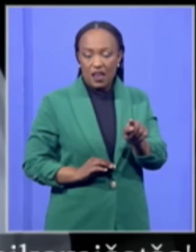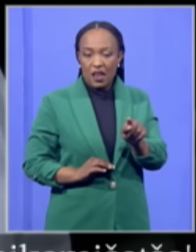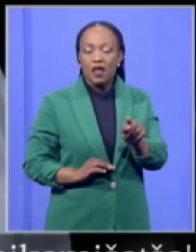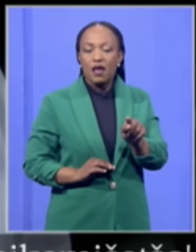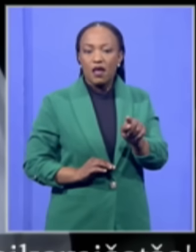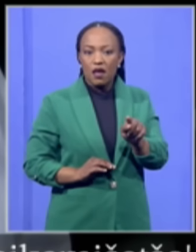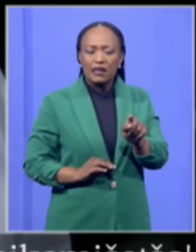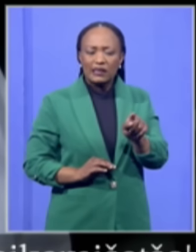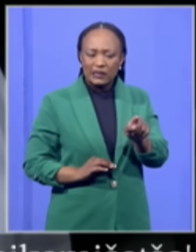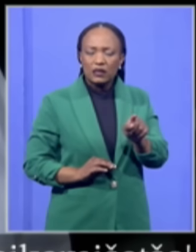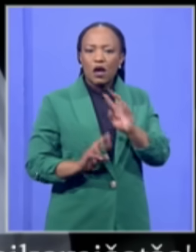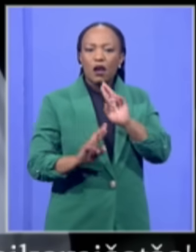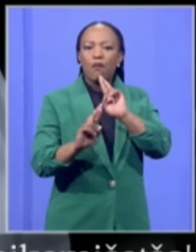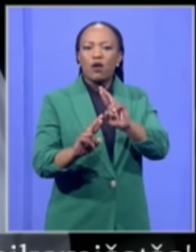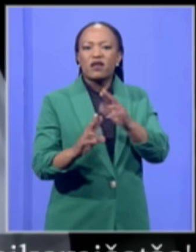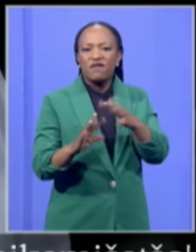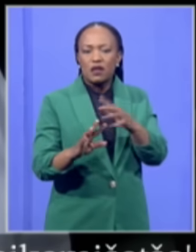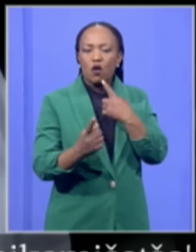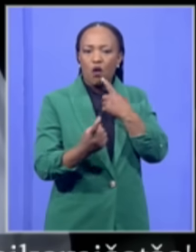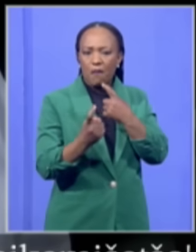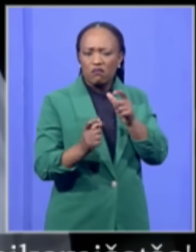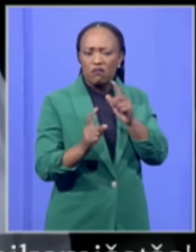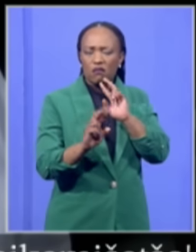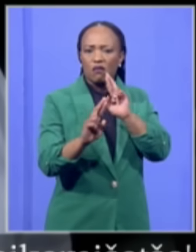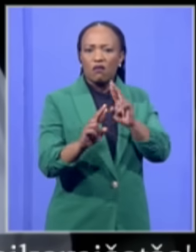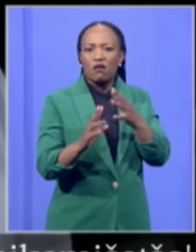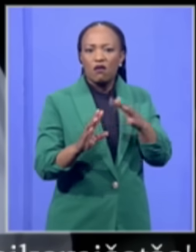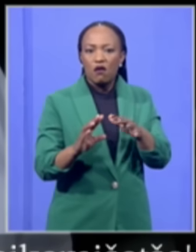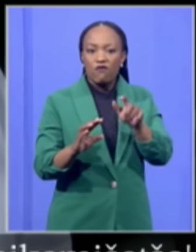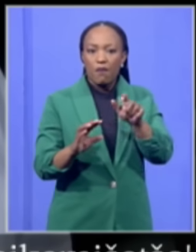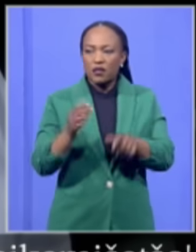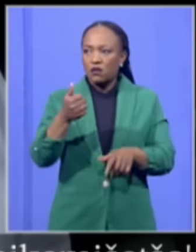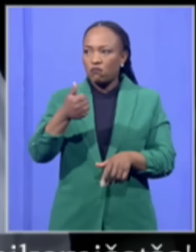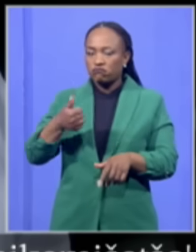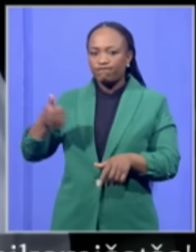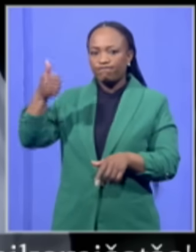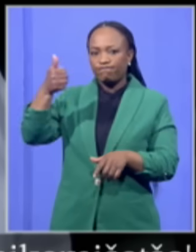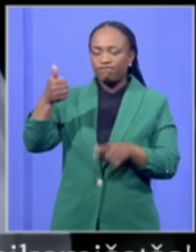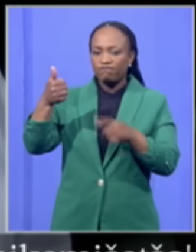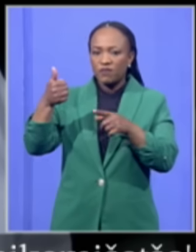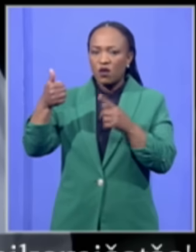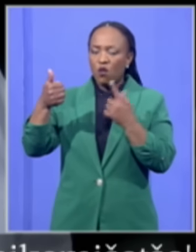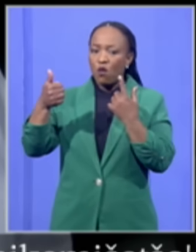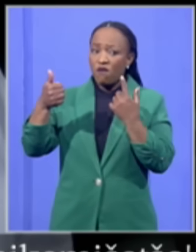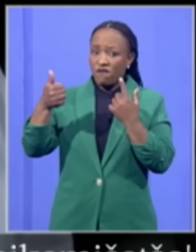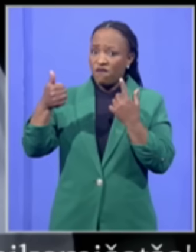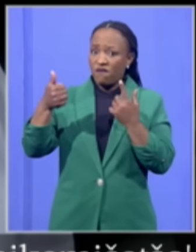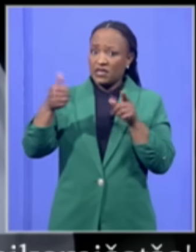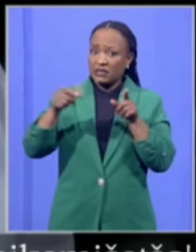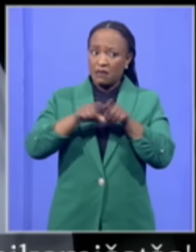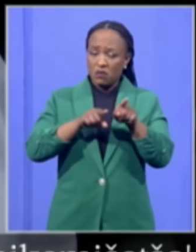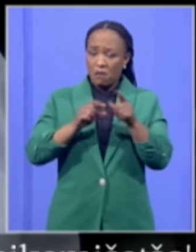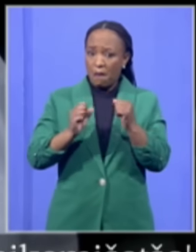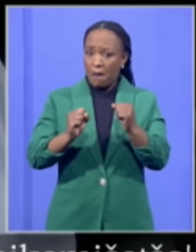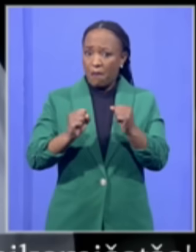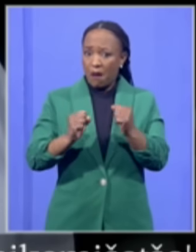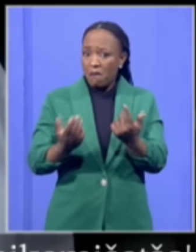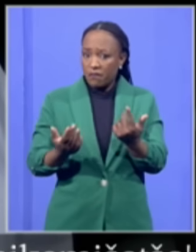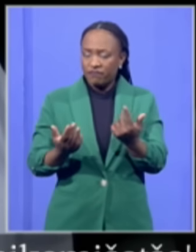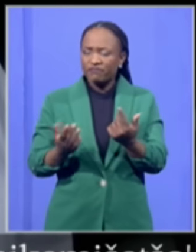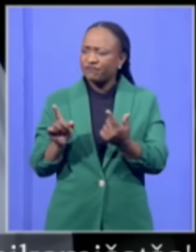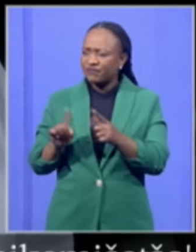a history of belligerence towards a senior person, would you still hold the same view? It would